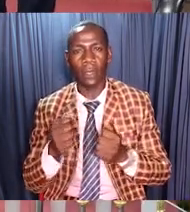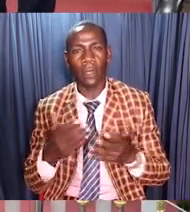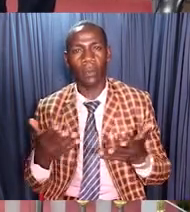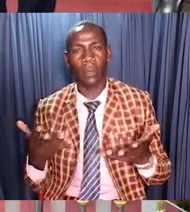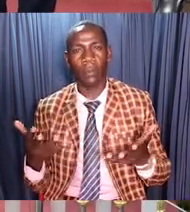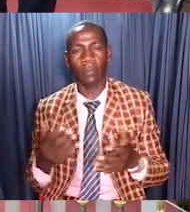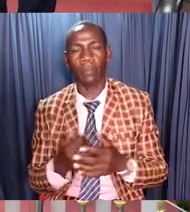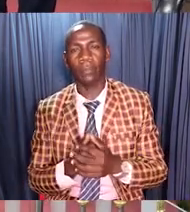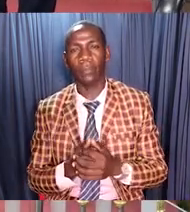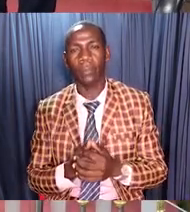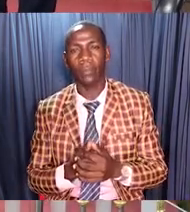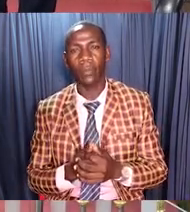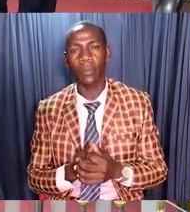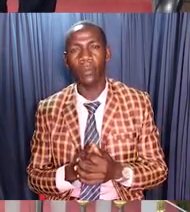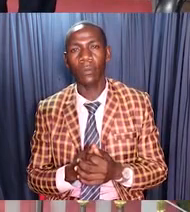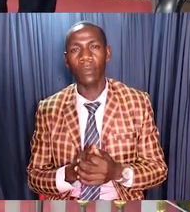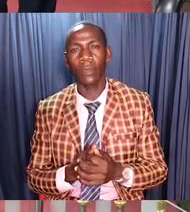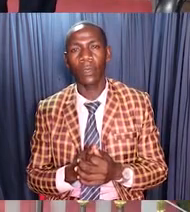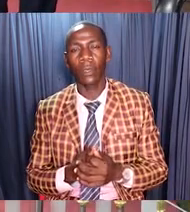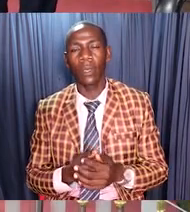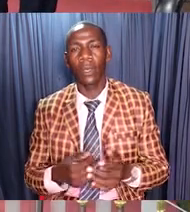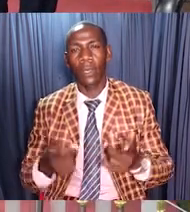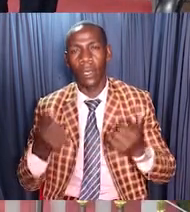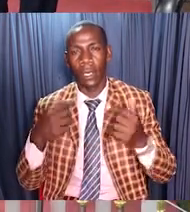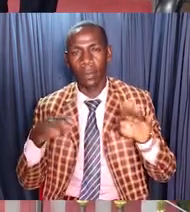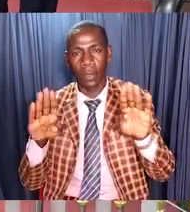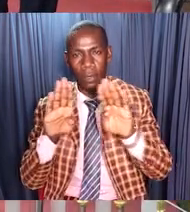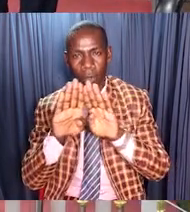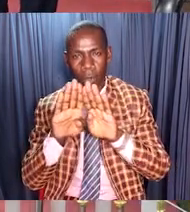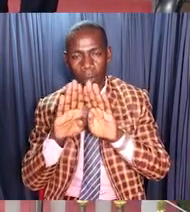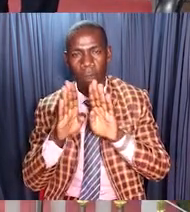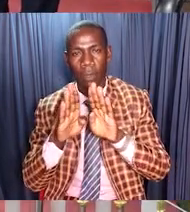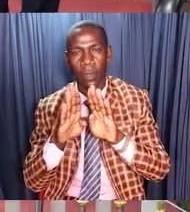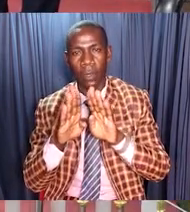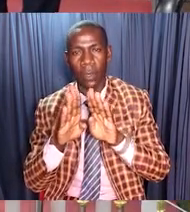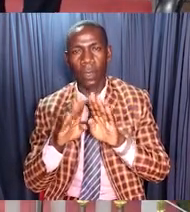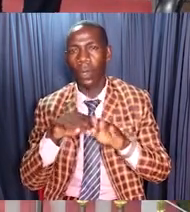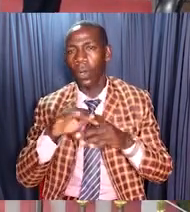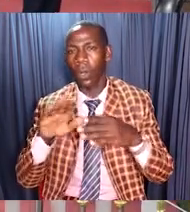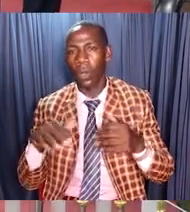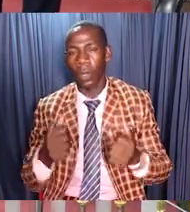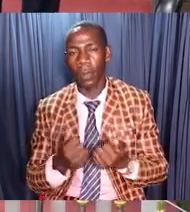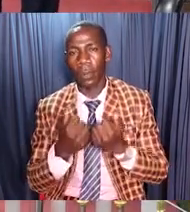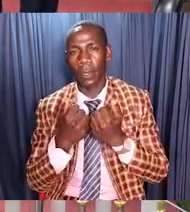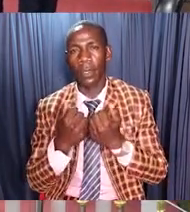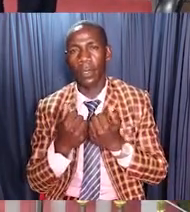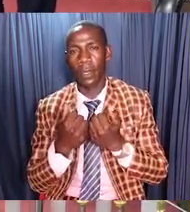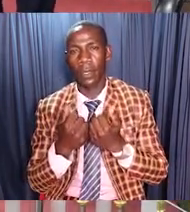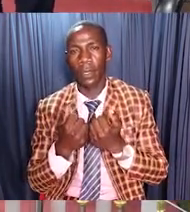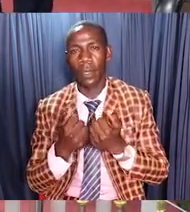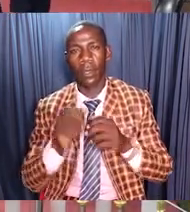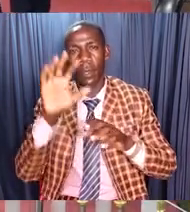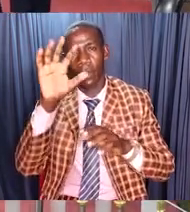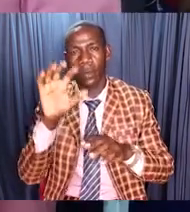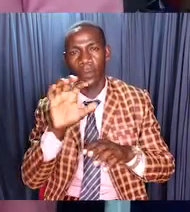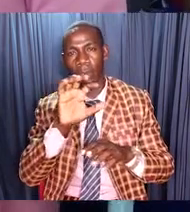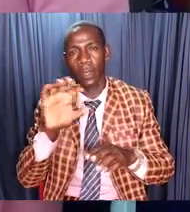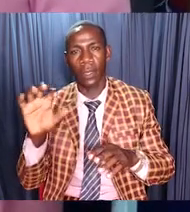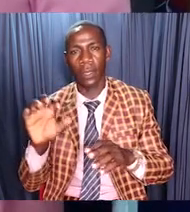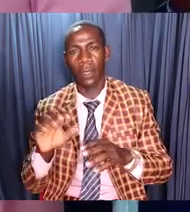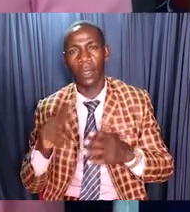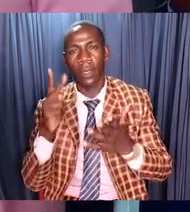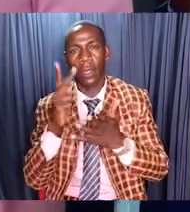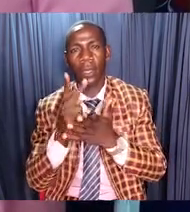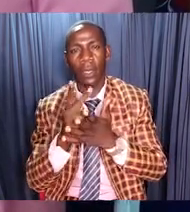fight anybody. Really. Akaja na milango imefungwa. He came the door shut. Kweli hayo yamefanyika. Truly this has happened. Alisulubiwa. He was crucified.